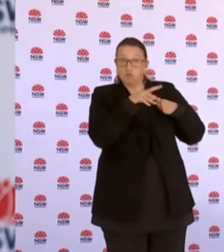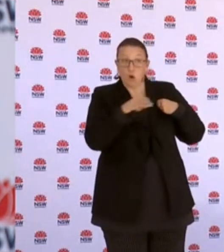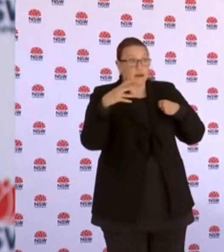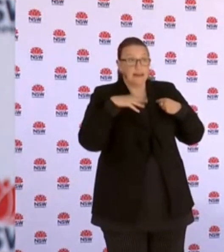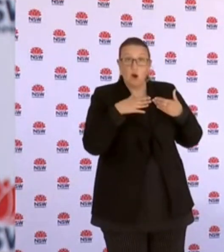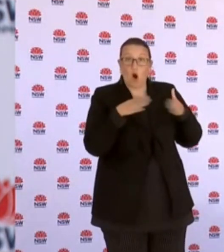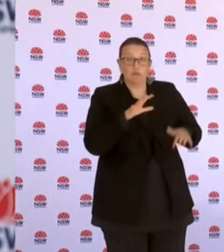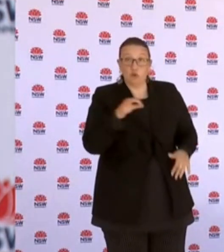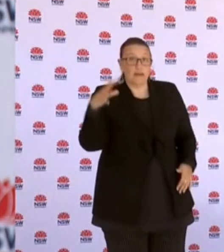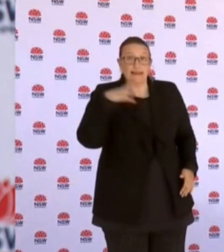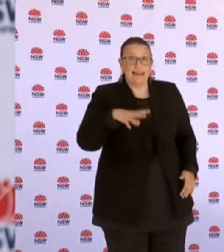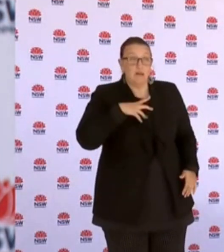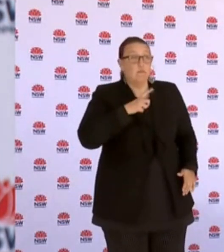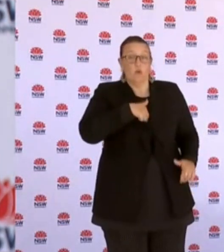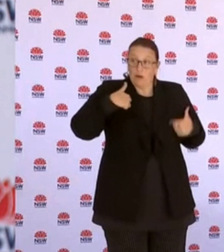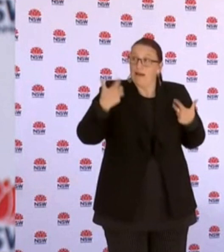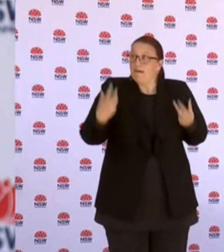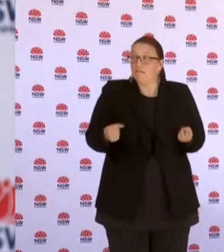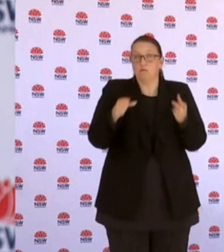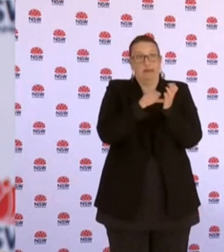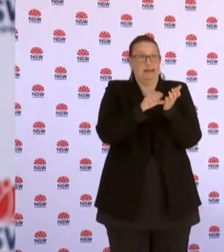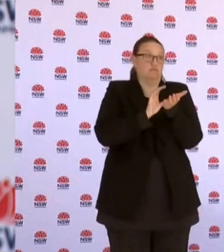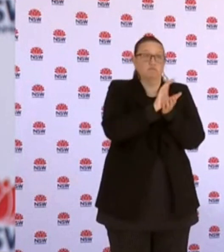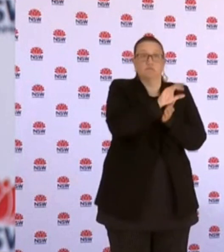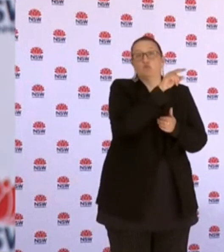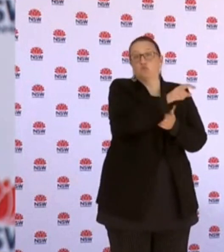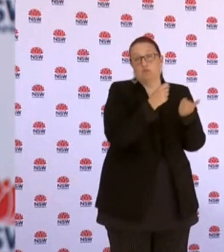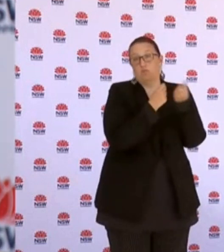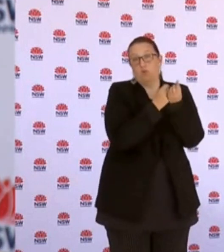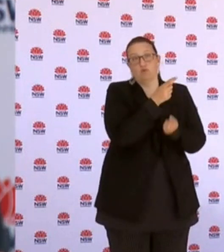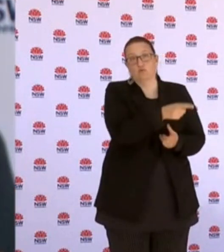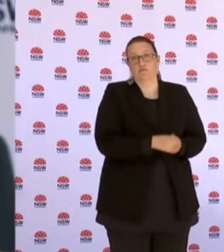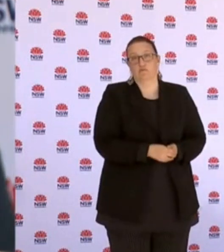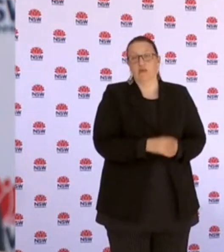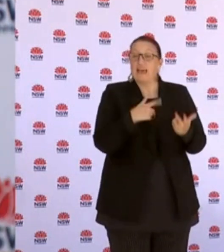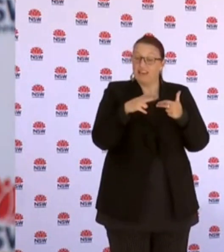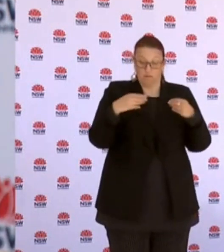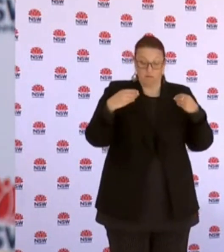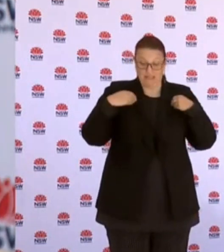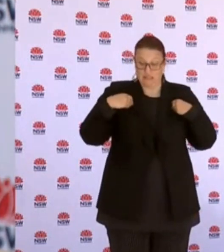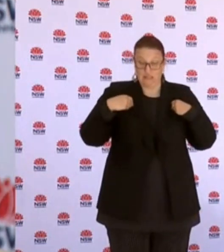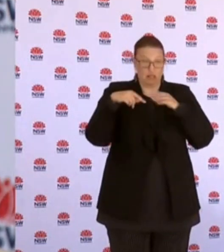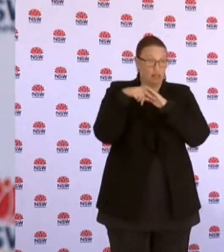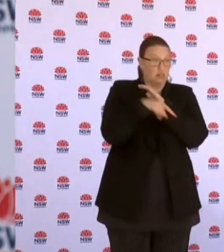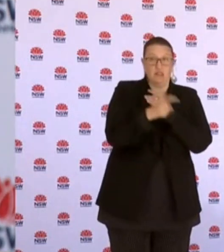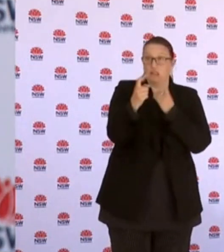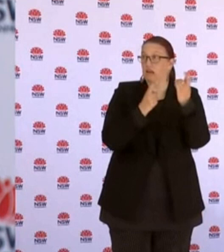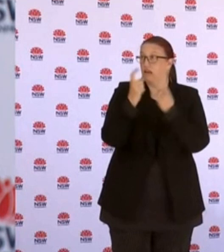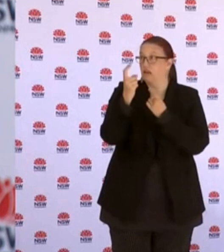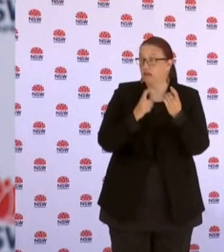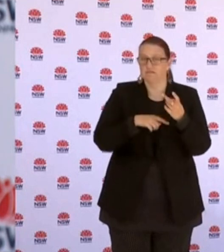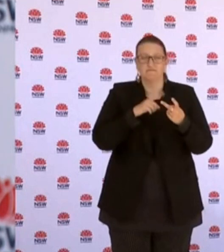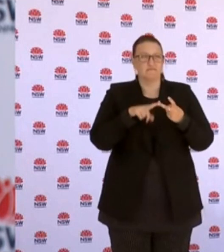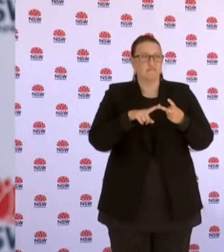if they've had to close or reduce hours or have had a reduction in what's coming through the door, well then obviously they have available to them a number